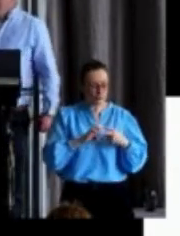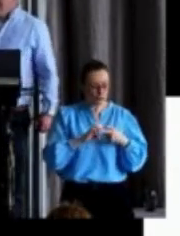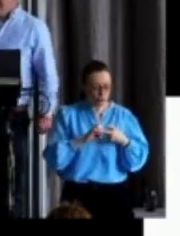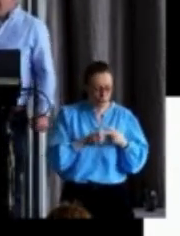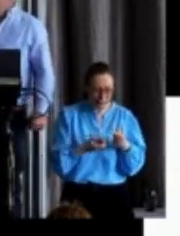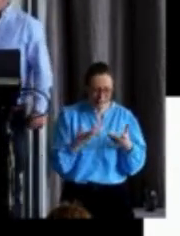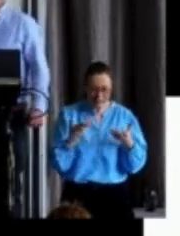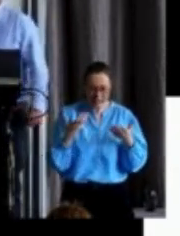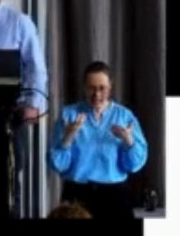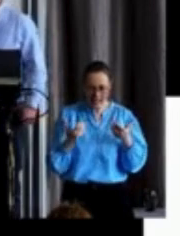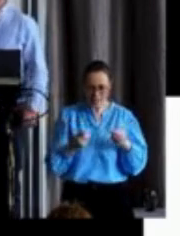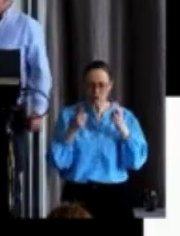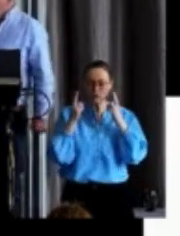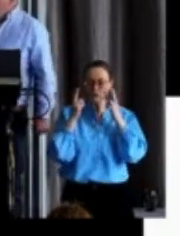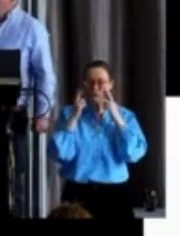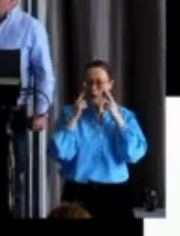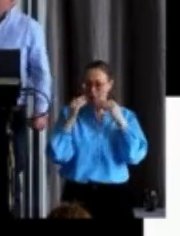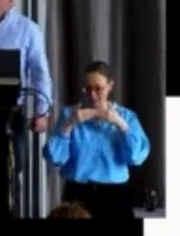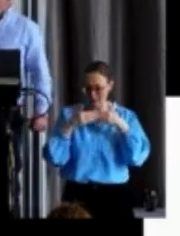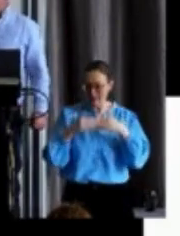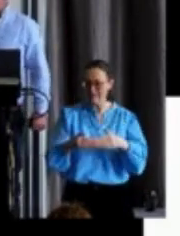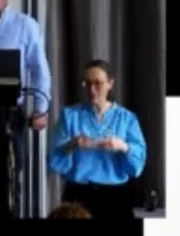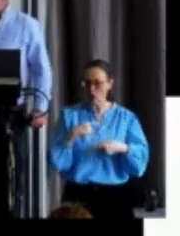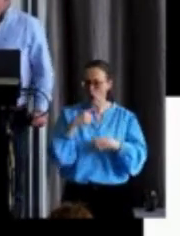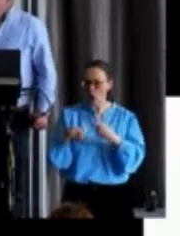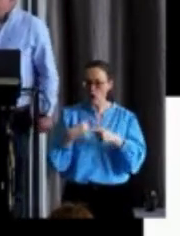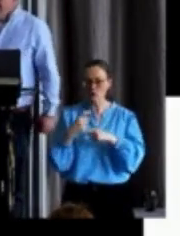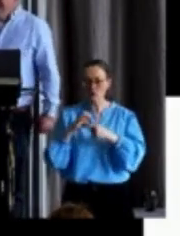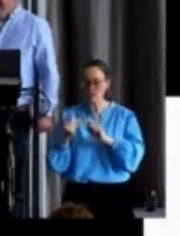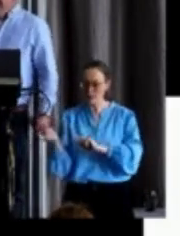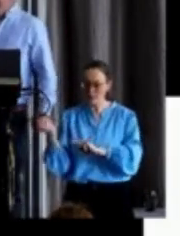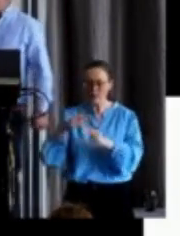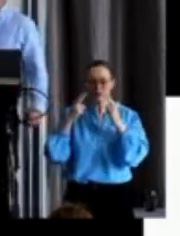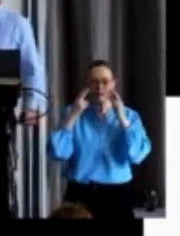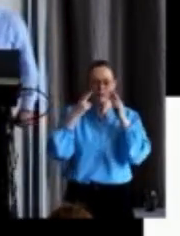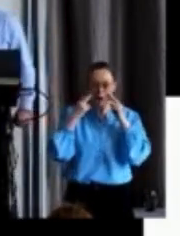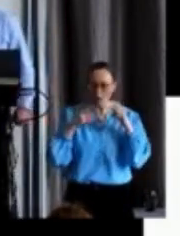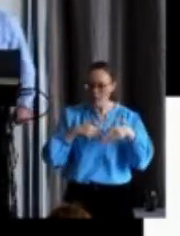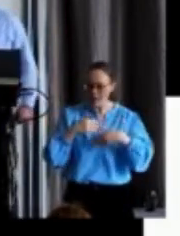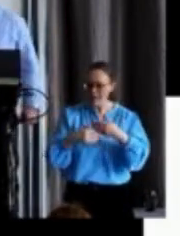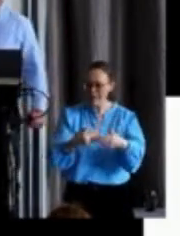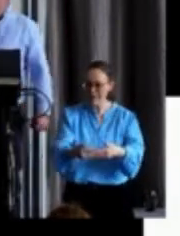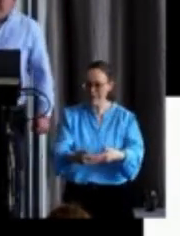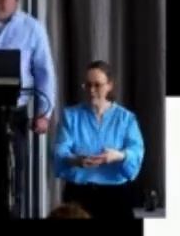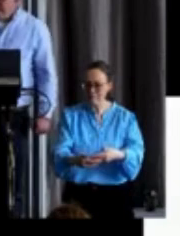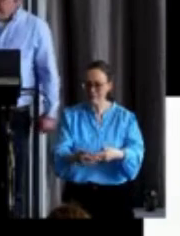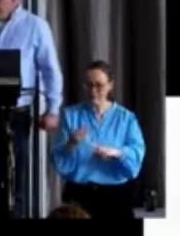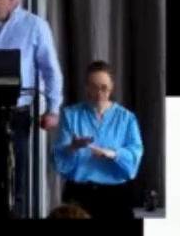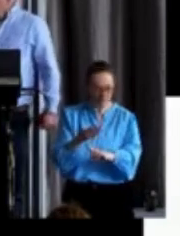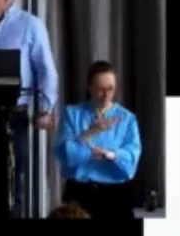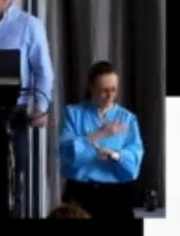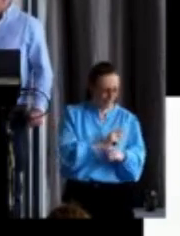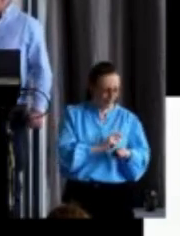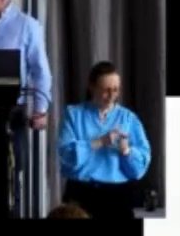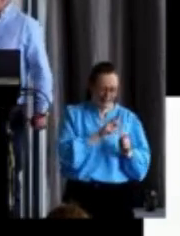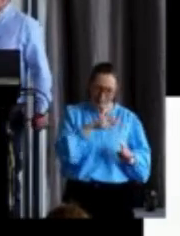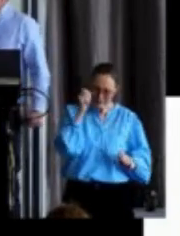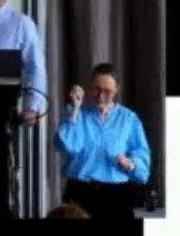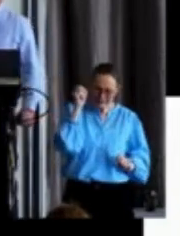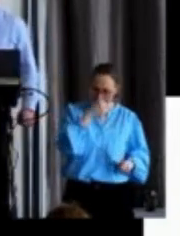to a state of normality, always trying to get back to that state. And that sort of transitional phase can be very